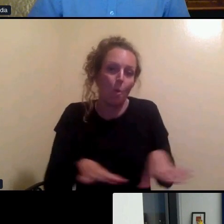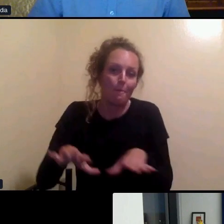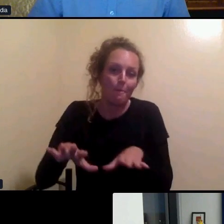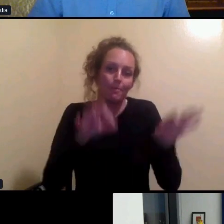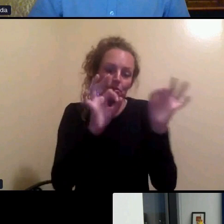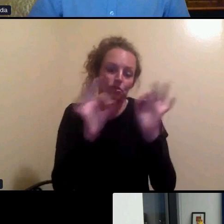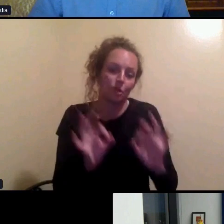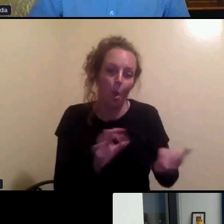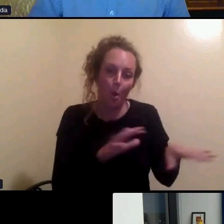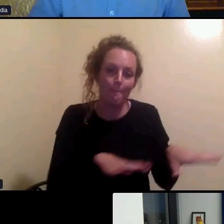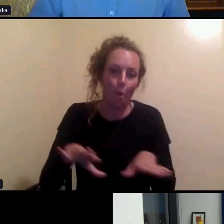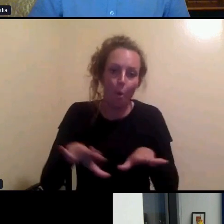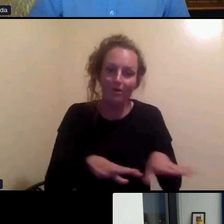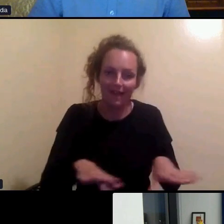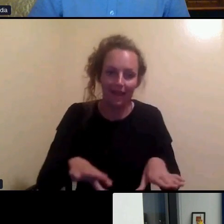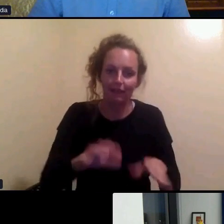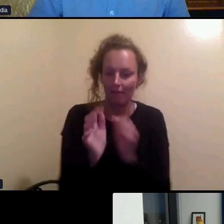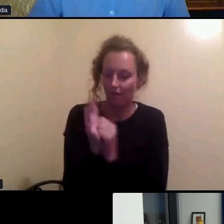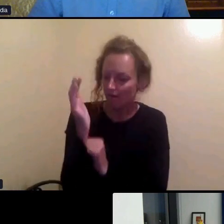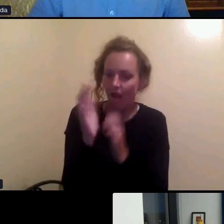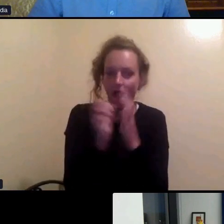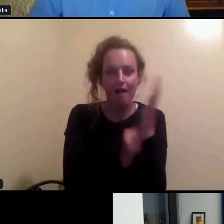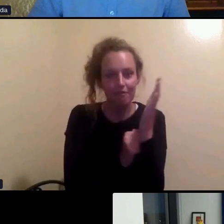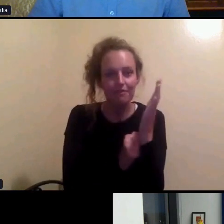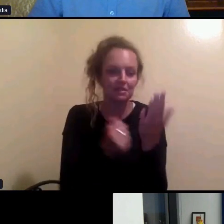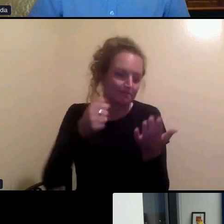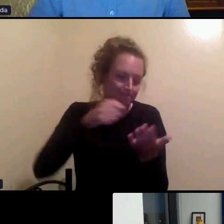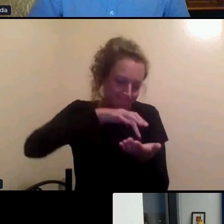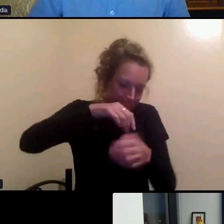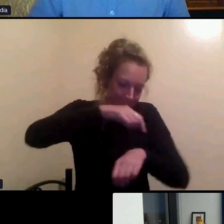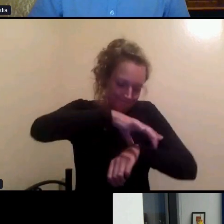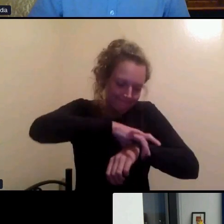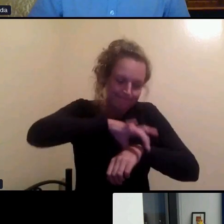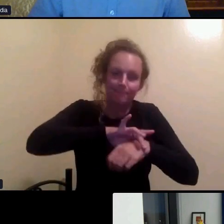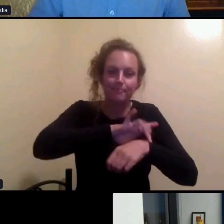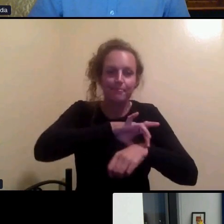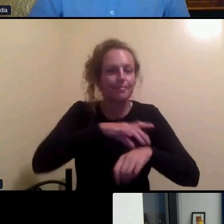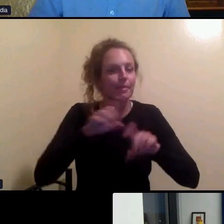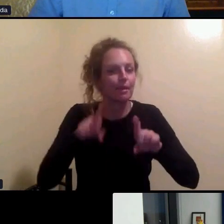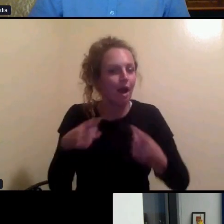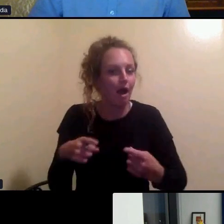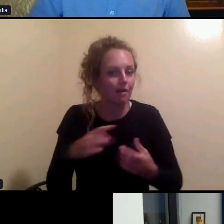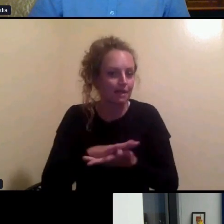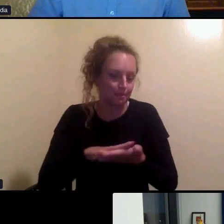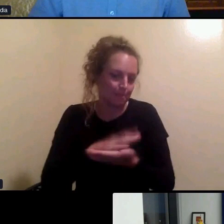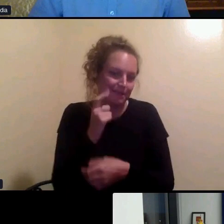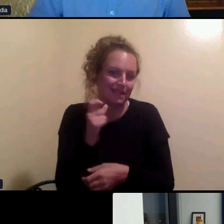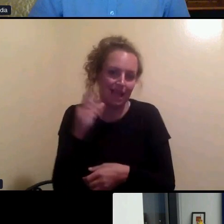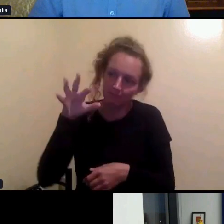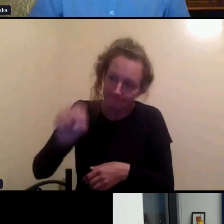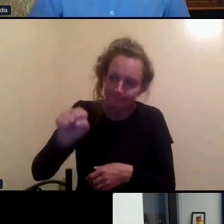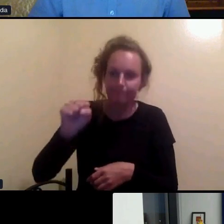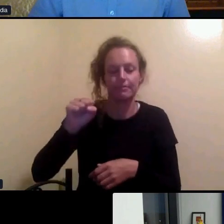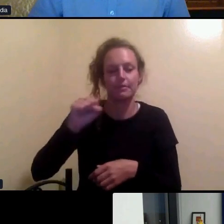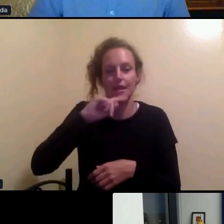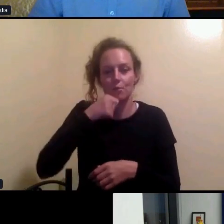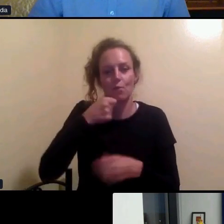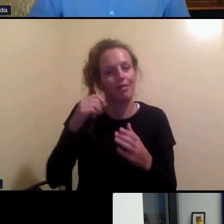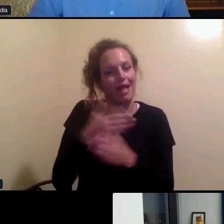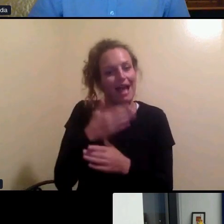inclusion, it forces you to innovate, to make something possible for that person with disabilities, but then